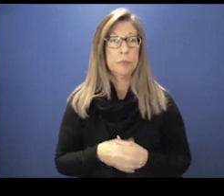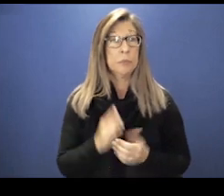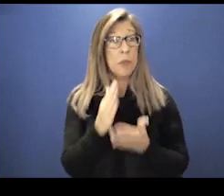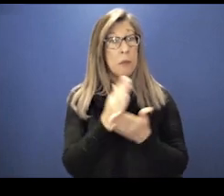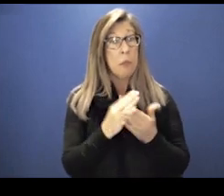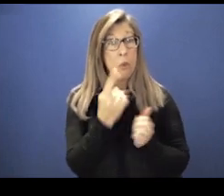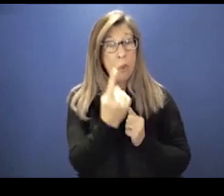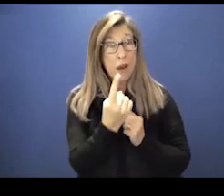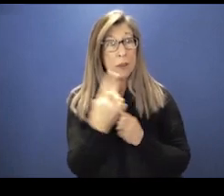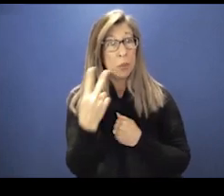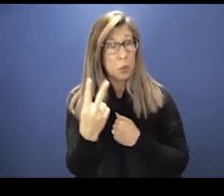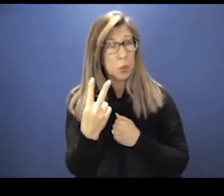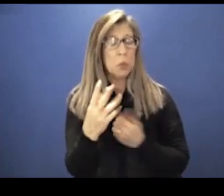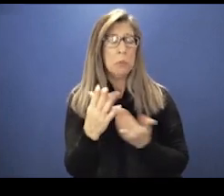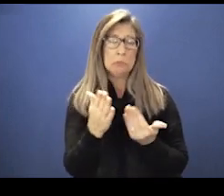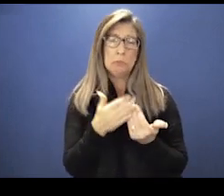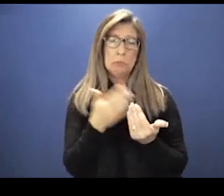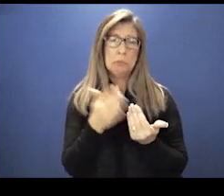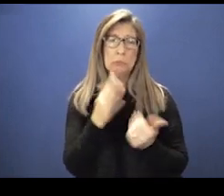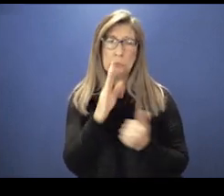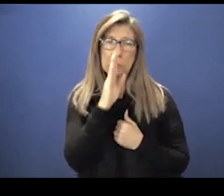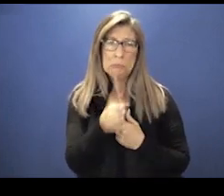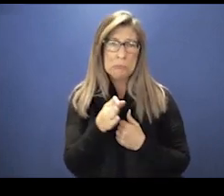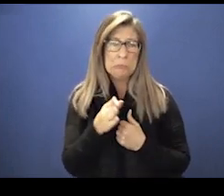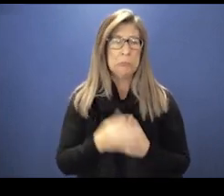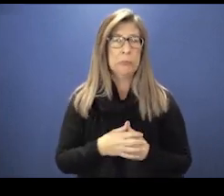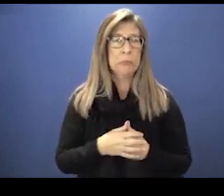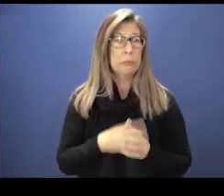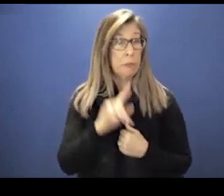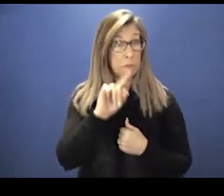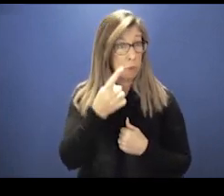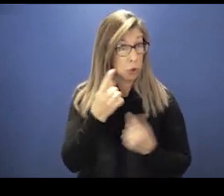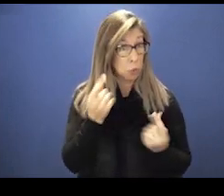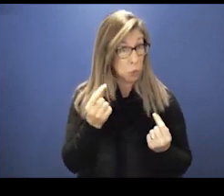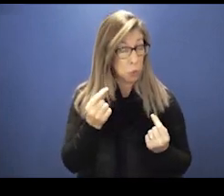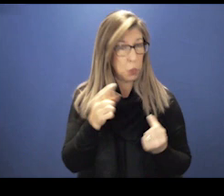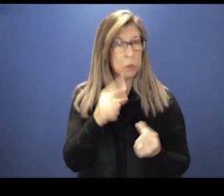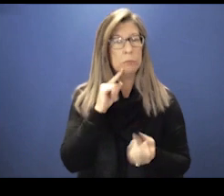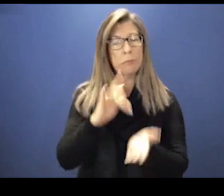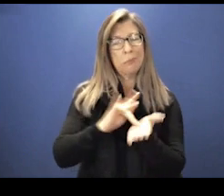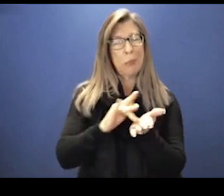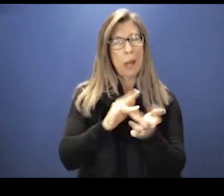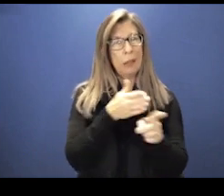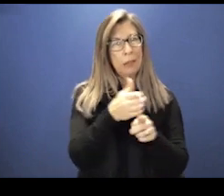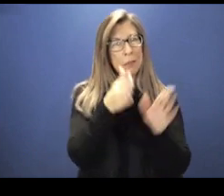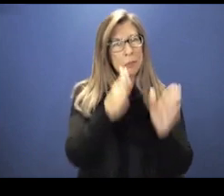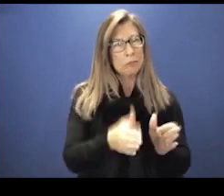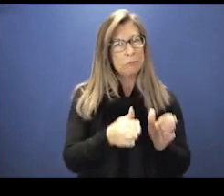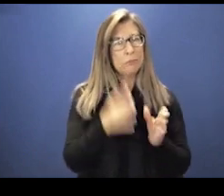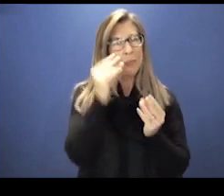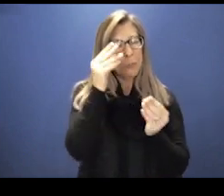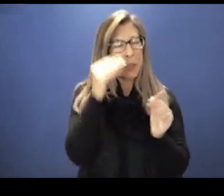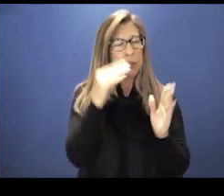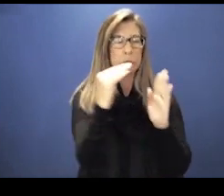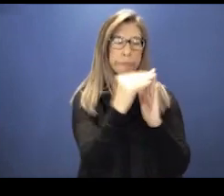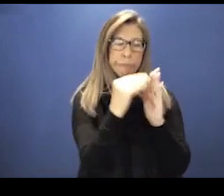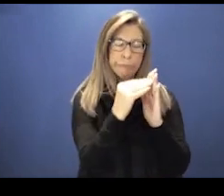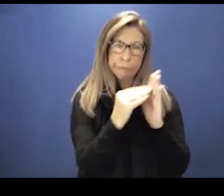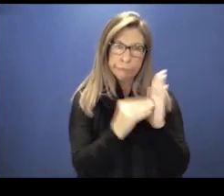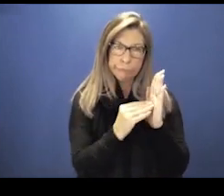Step 1 and 2 are pretty straightforward. Step 1 is to complete the medical practitioner information